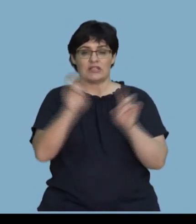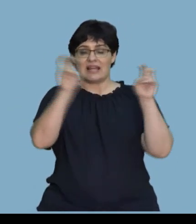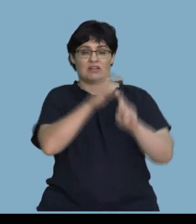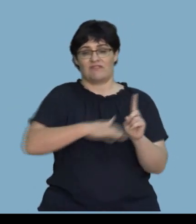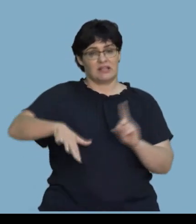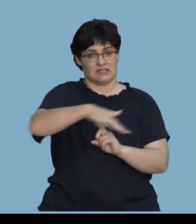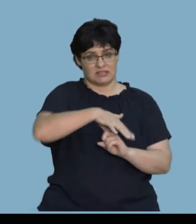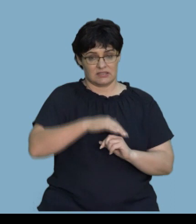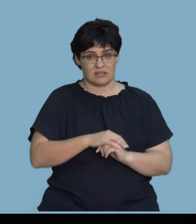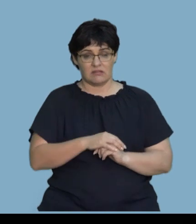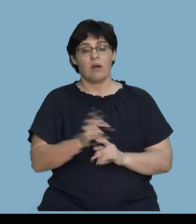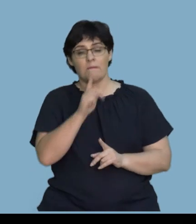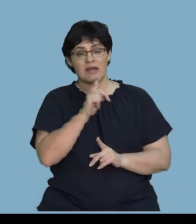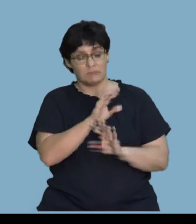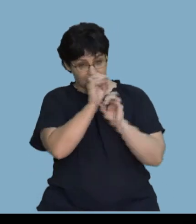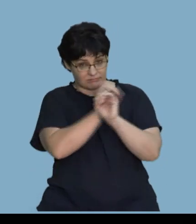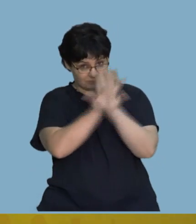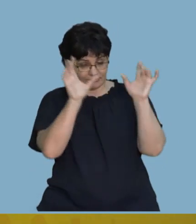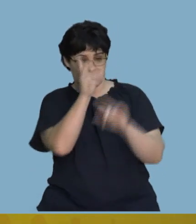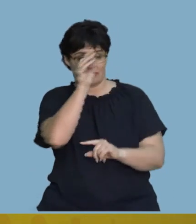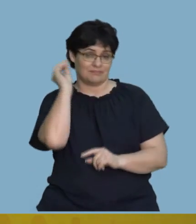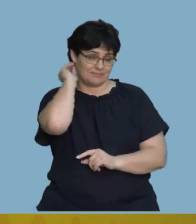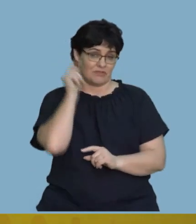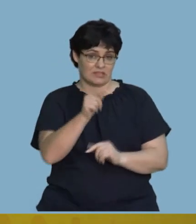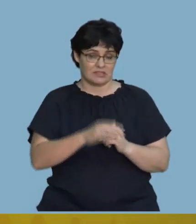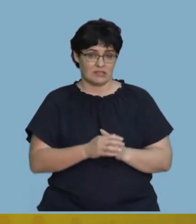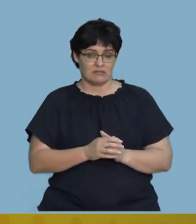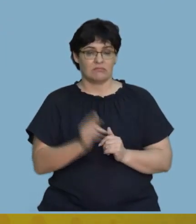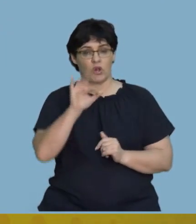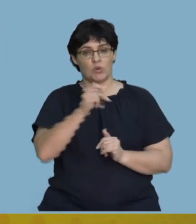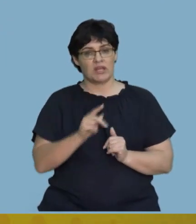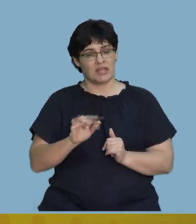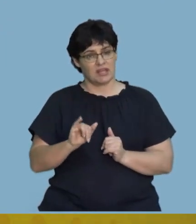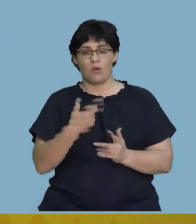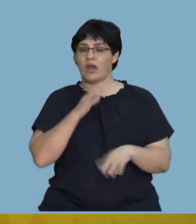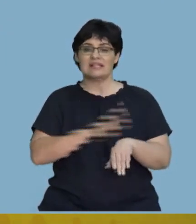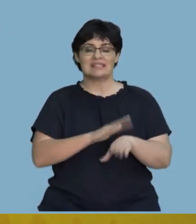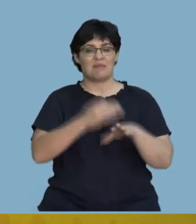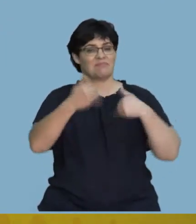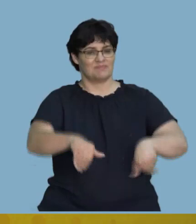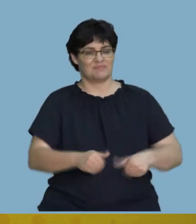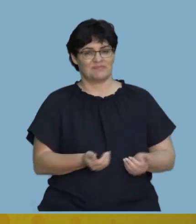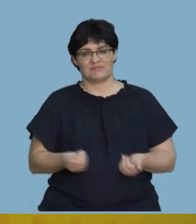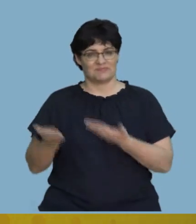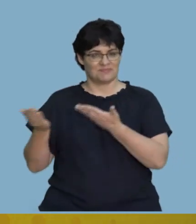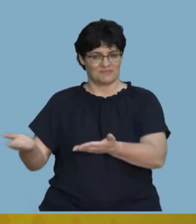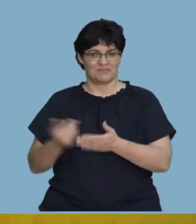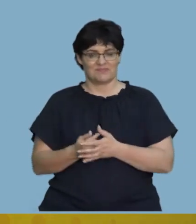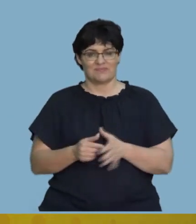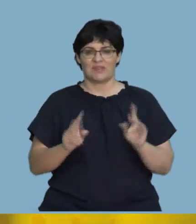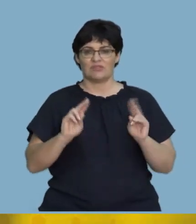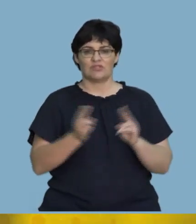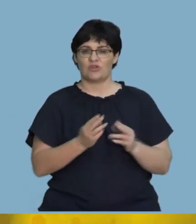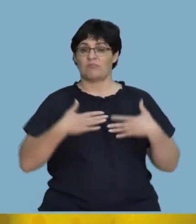very mindful of that as well. Okay, Luni, because of time constraints, can just take a short breather. Over to